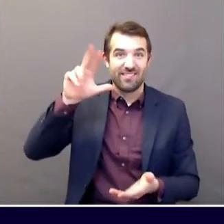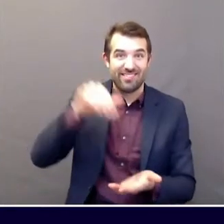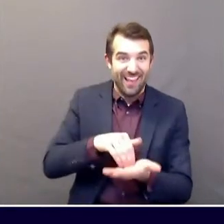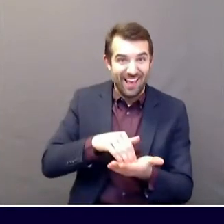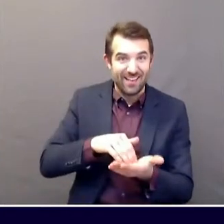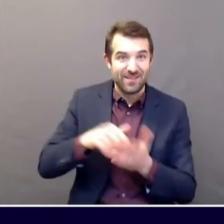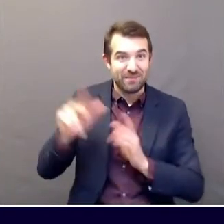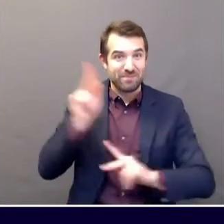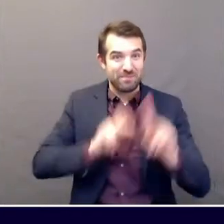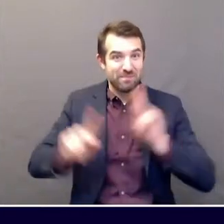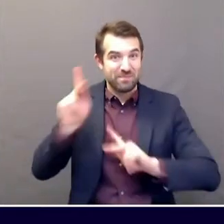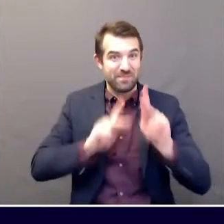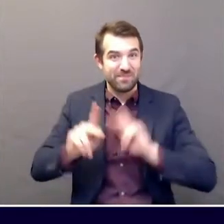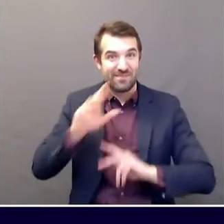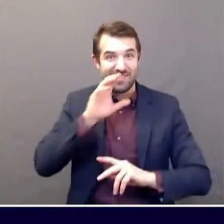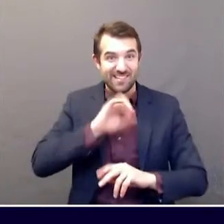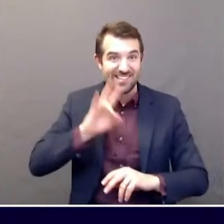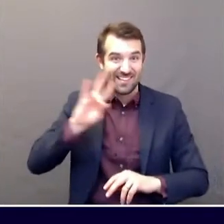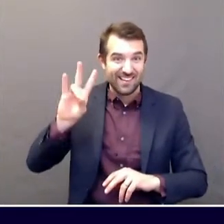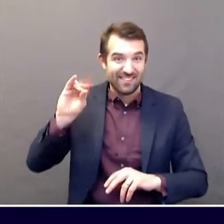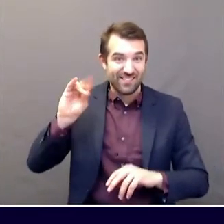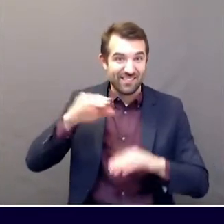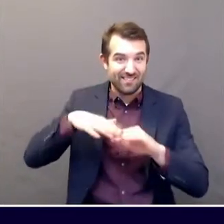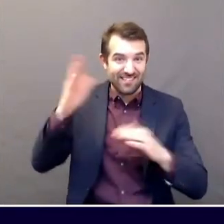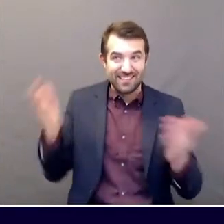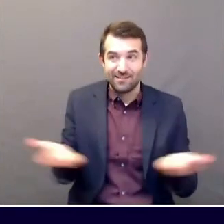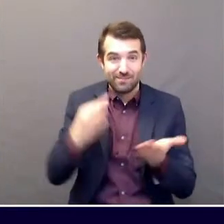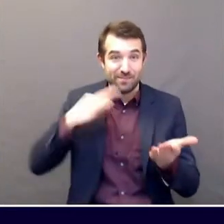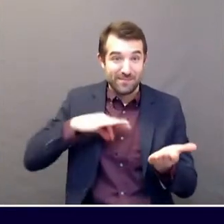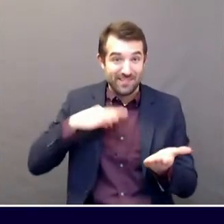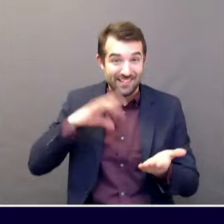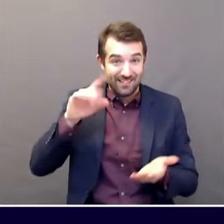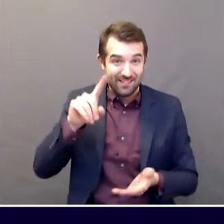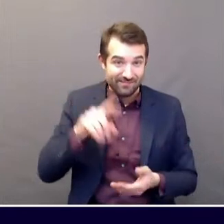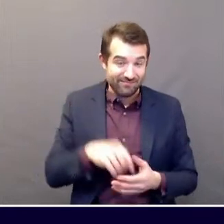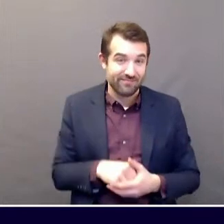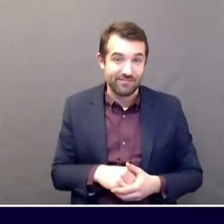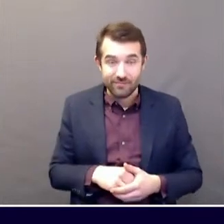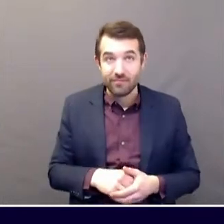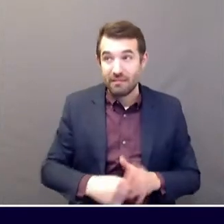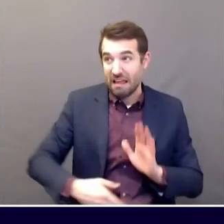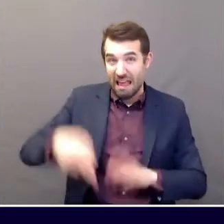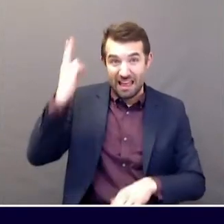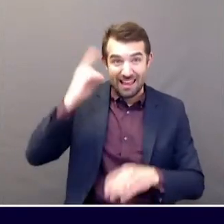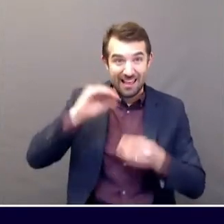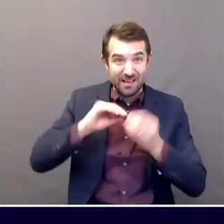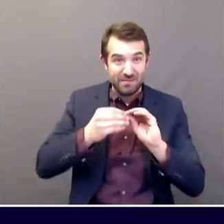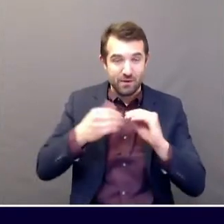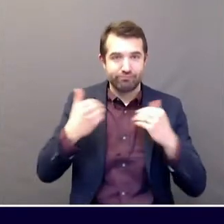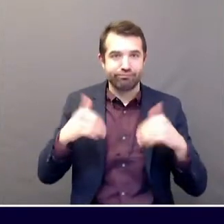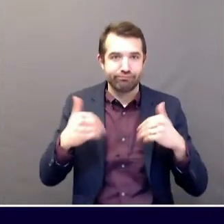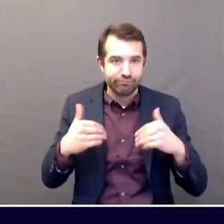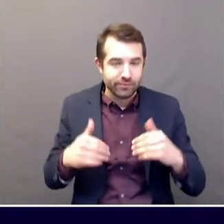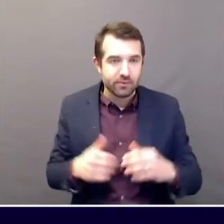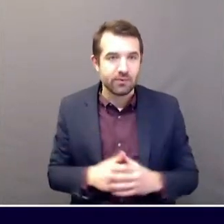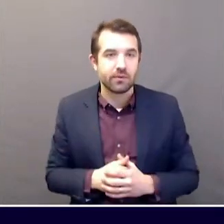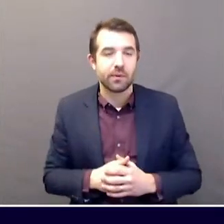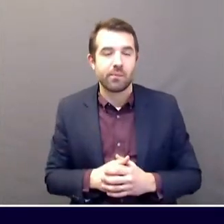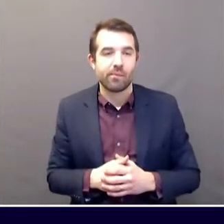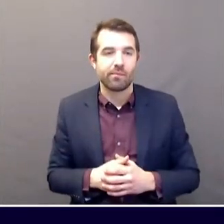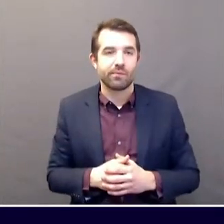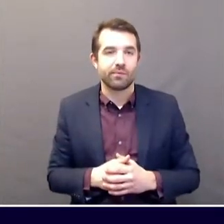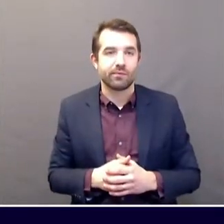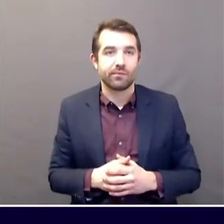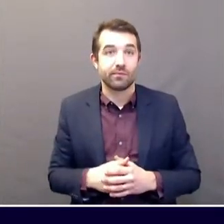70 and above. That's a significant number and a significant portion of our population. I think 22% of our population are